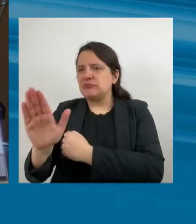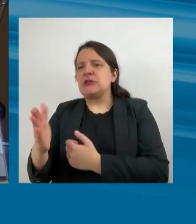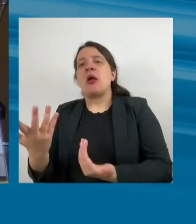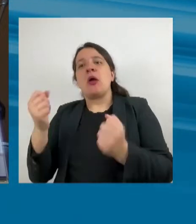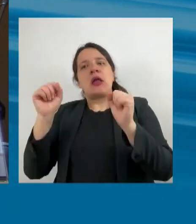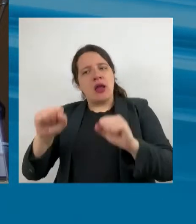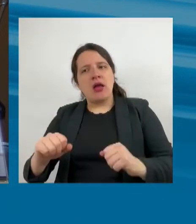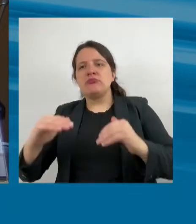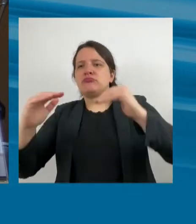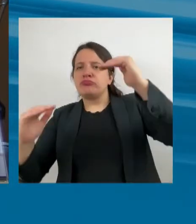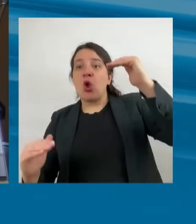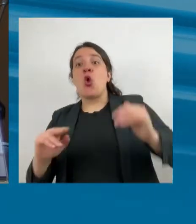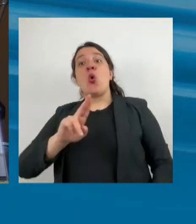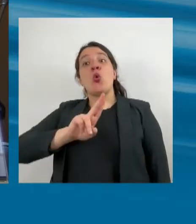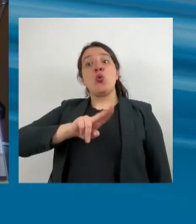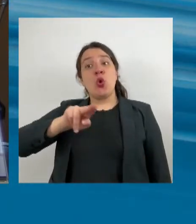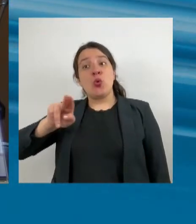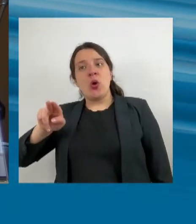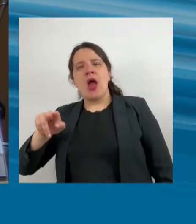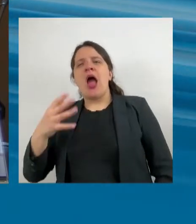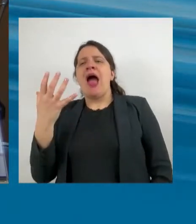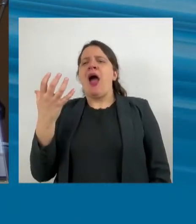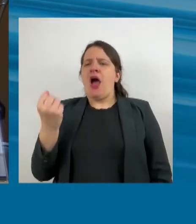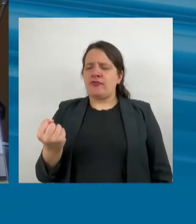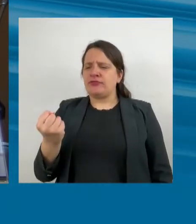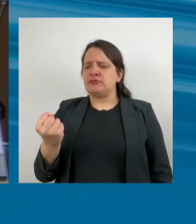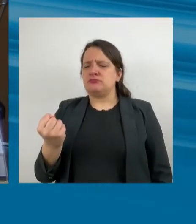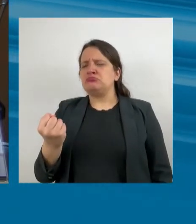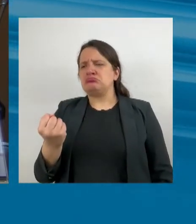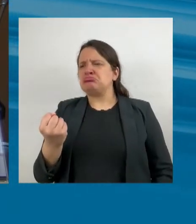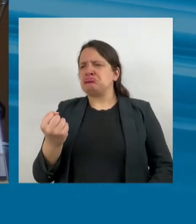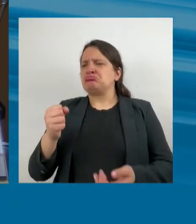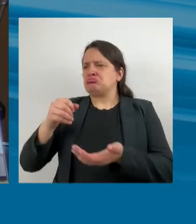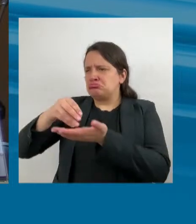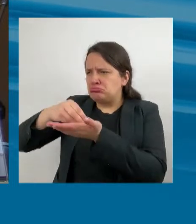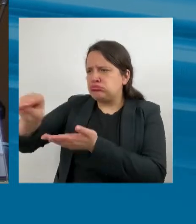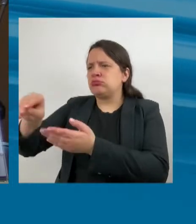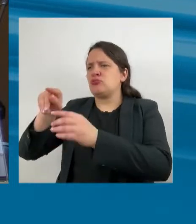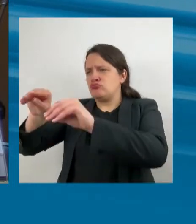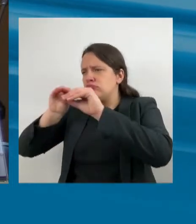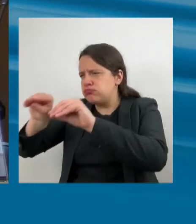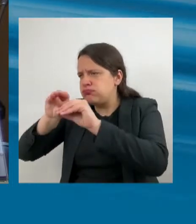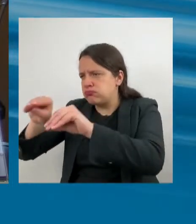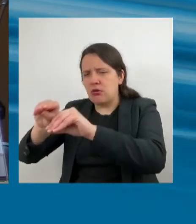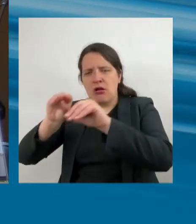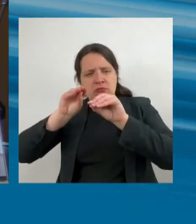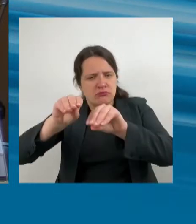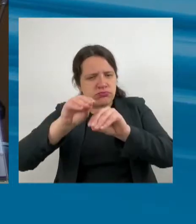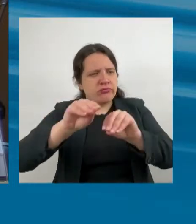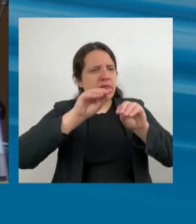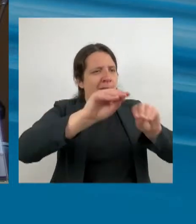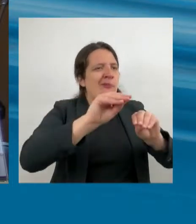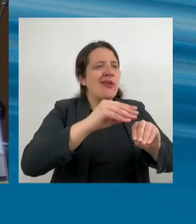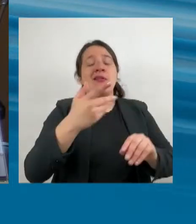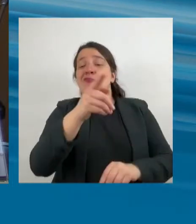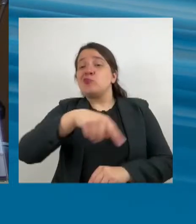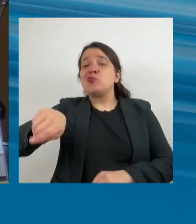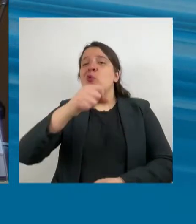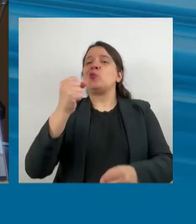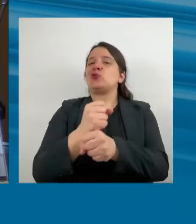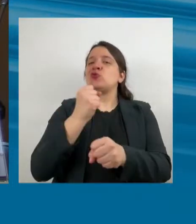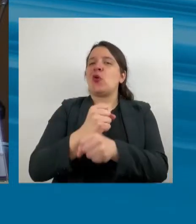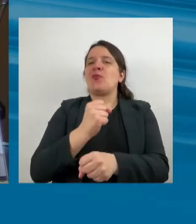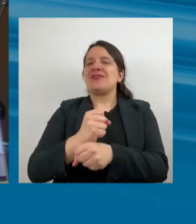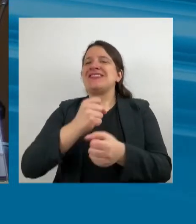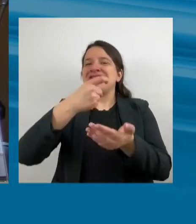in capacity building for tax administration in our development cooperation. At the same time, we work for a conducive